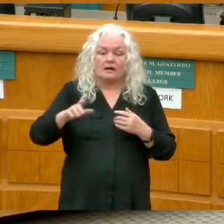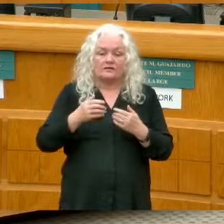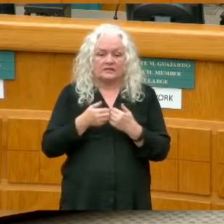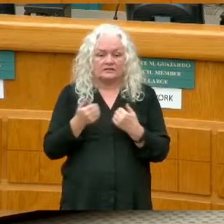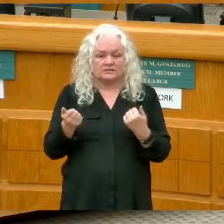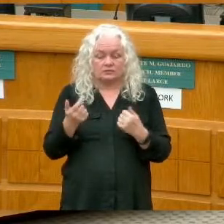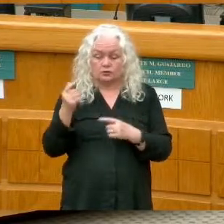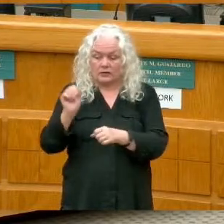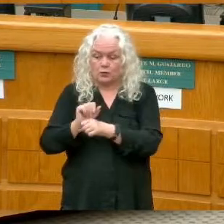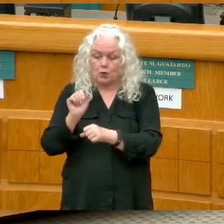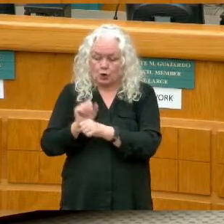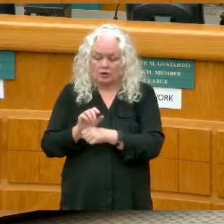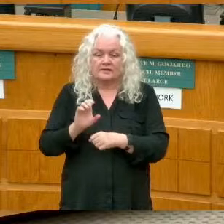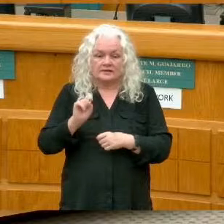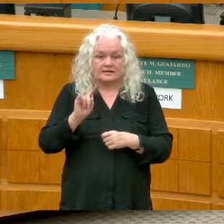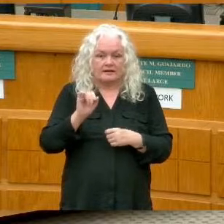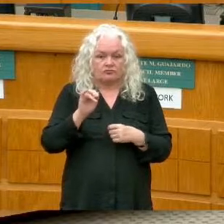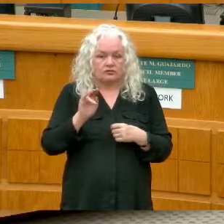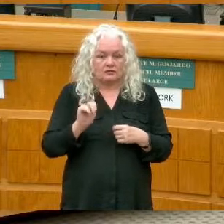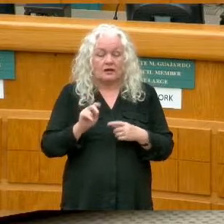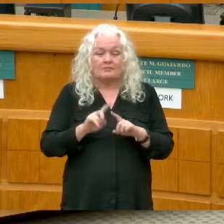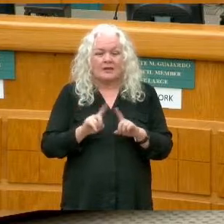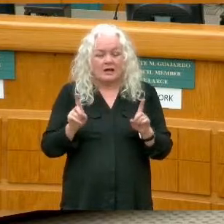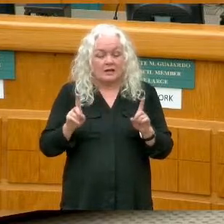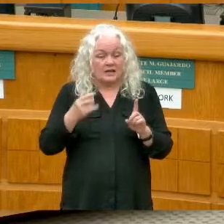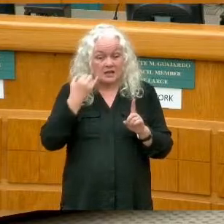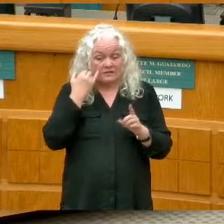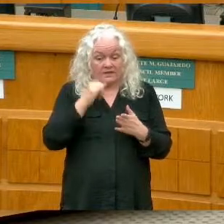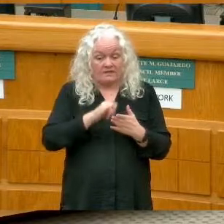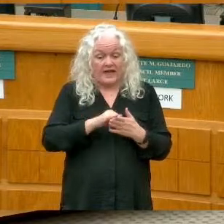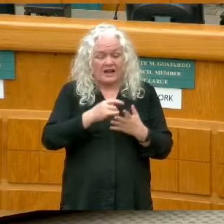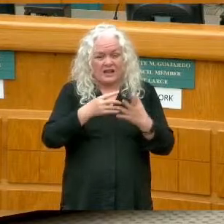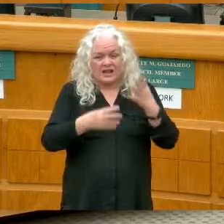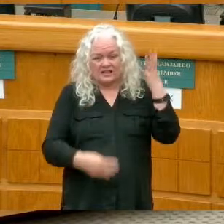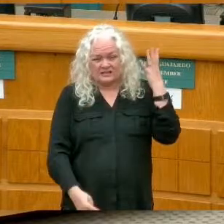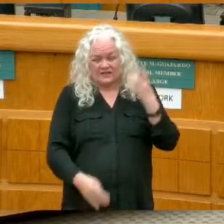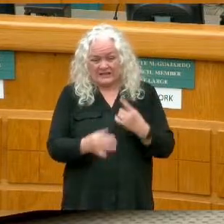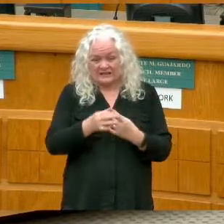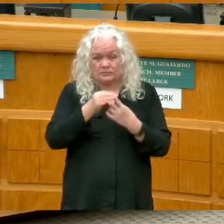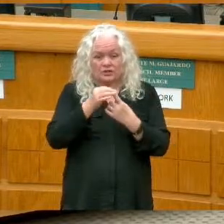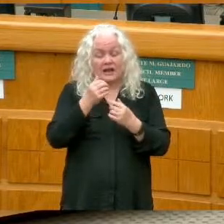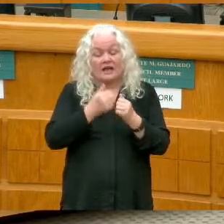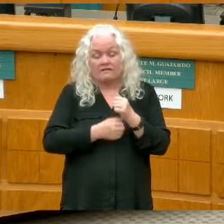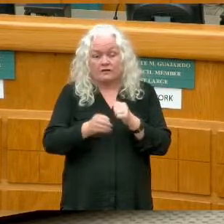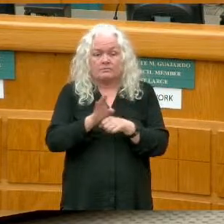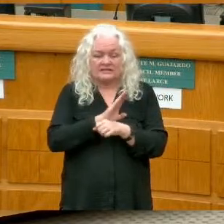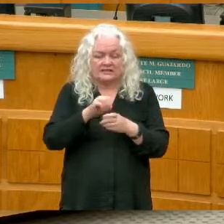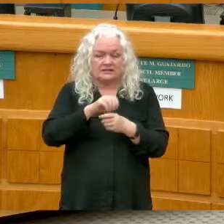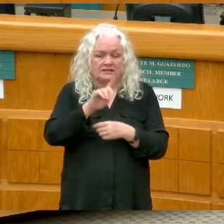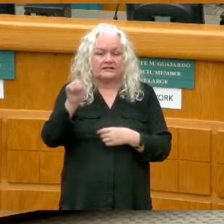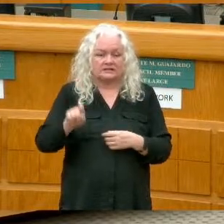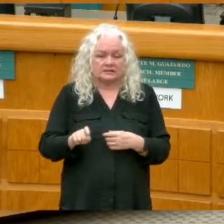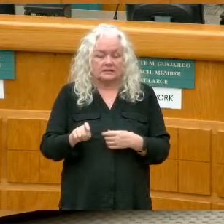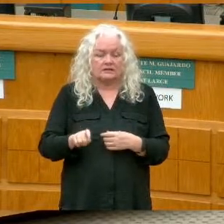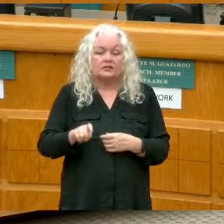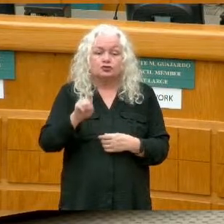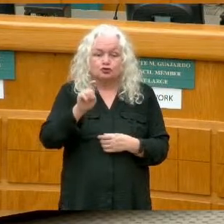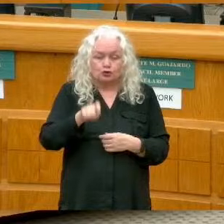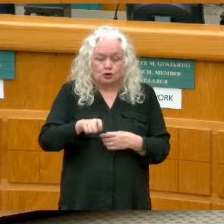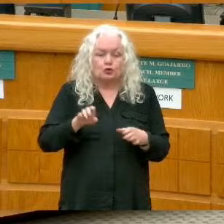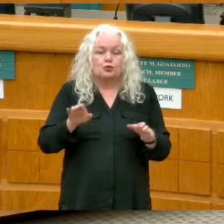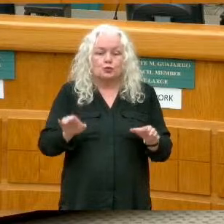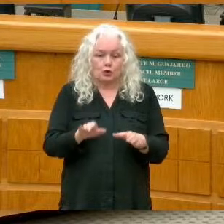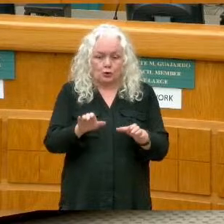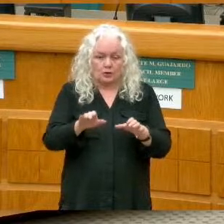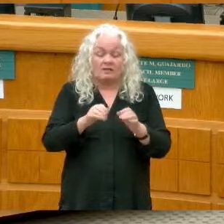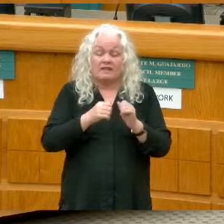between workstations. But except for that long list of exemptions, every business in Texas shall operate, this